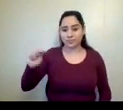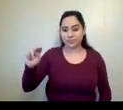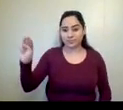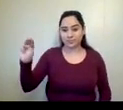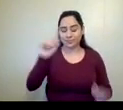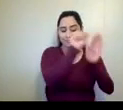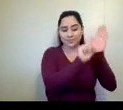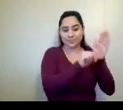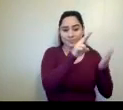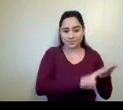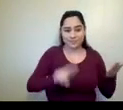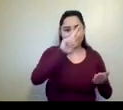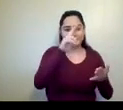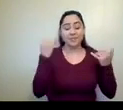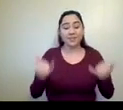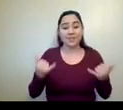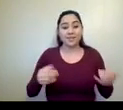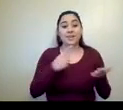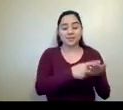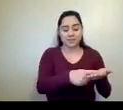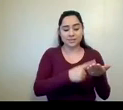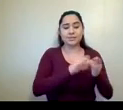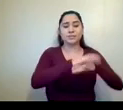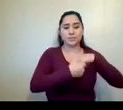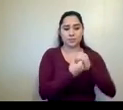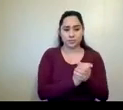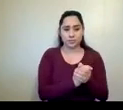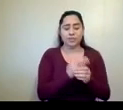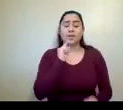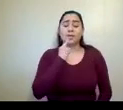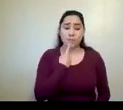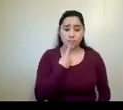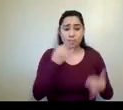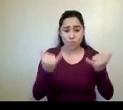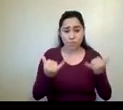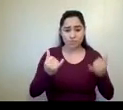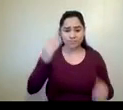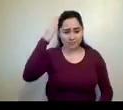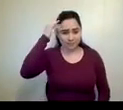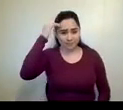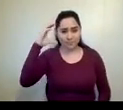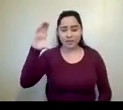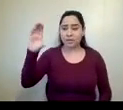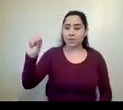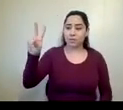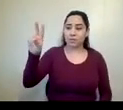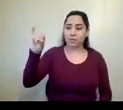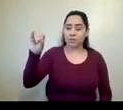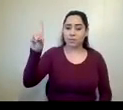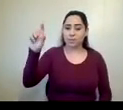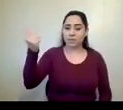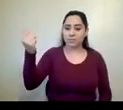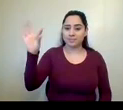I will be discussing proper hand washing, which is extremely relevant and crucial in these times during the COVID-19 pandemic.